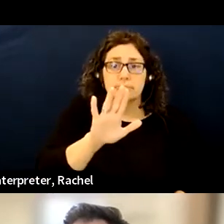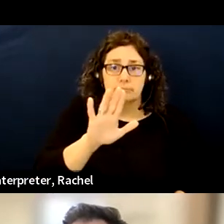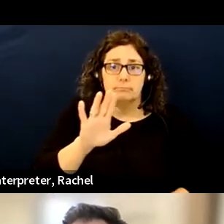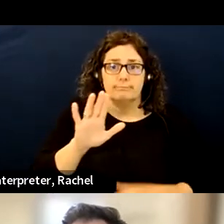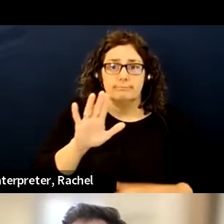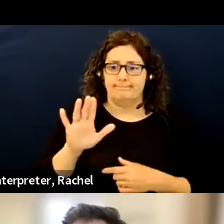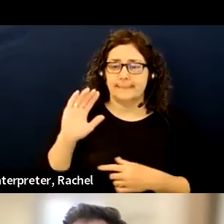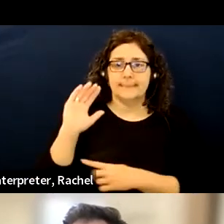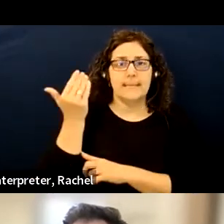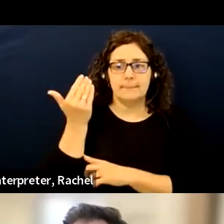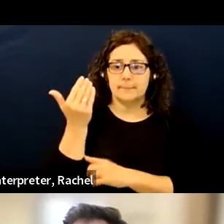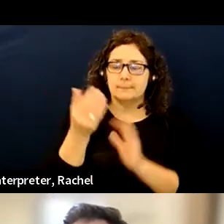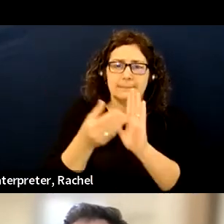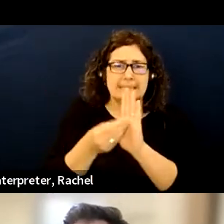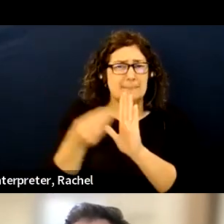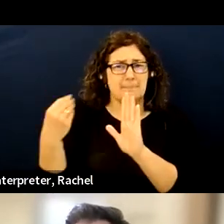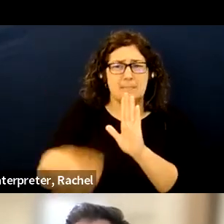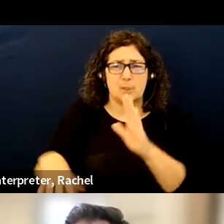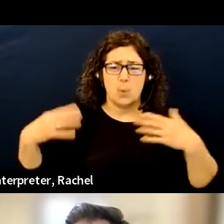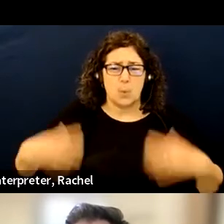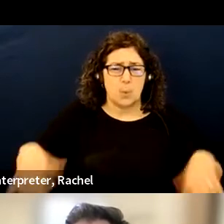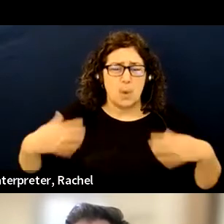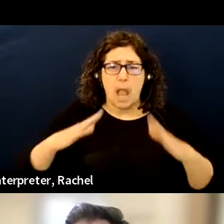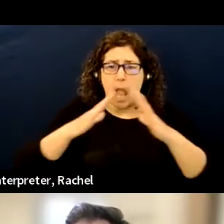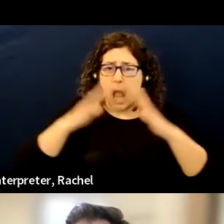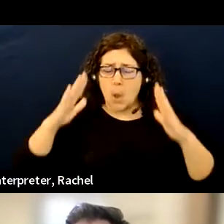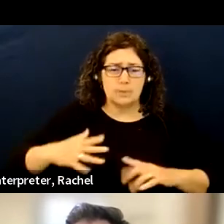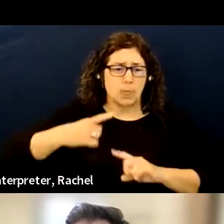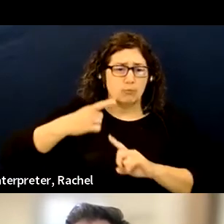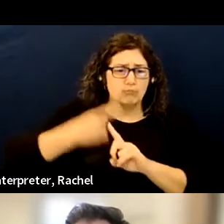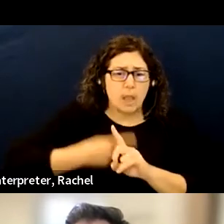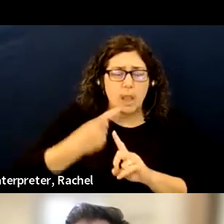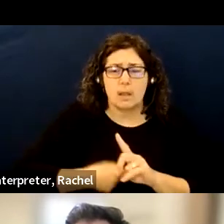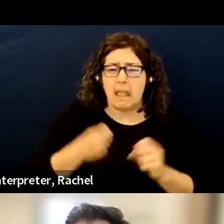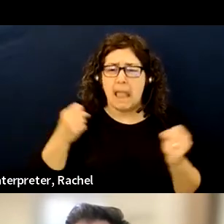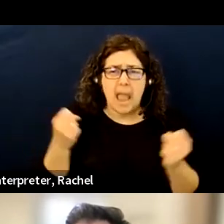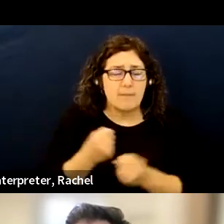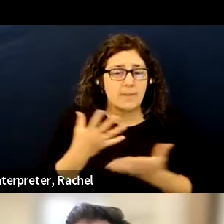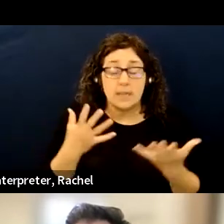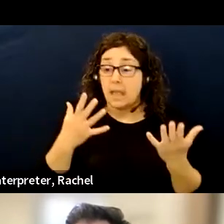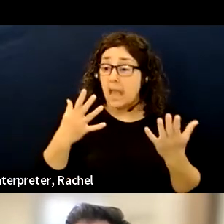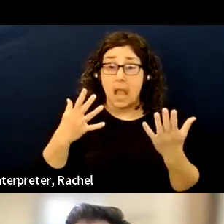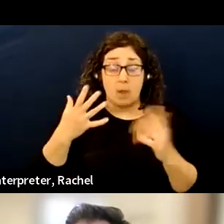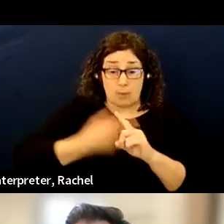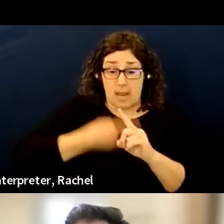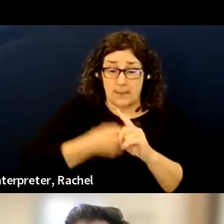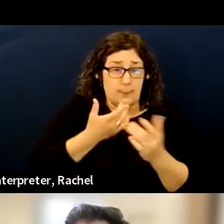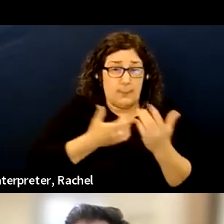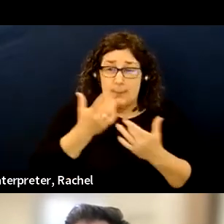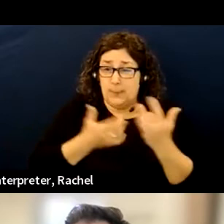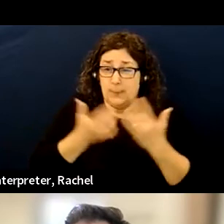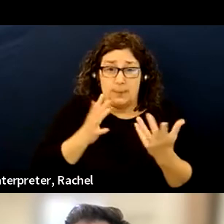it's just expensive. Things are expensive. Housing in particular is unavailable. And the